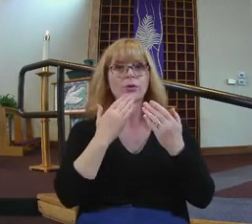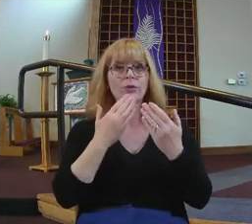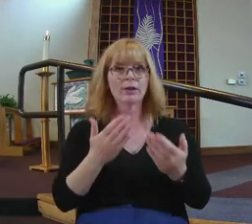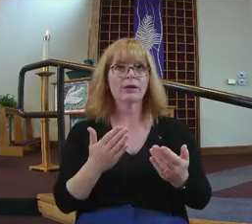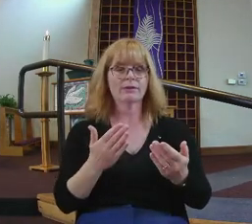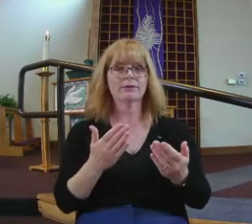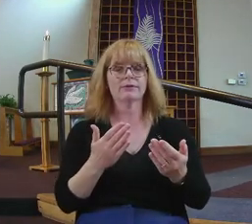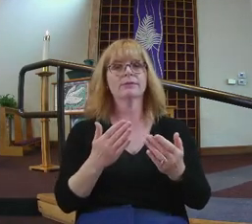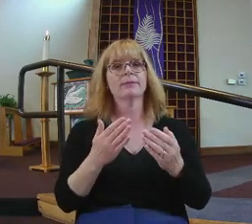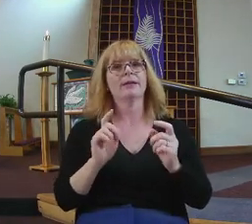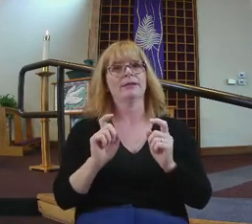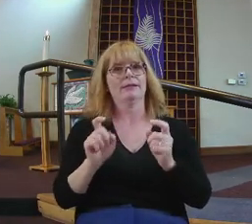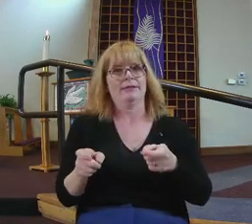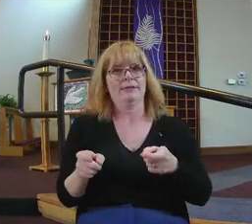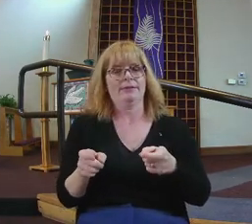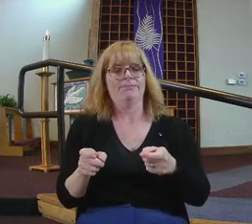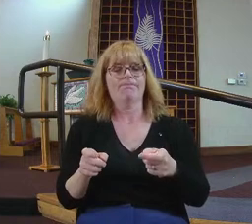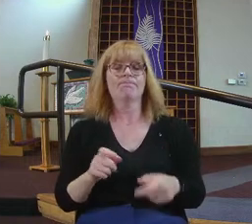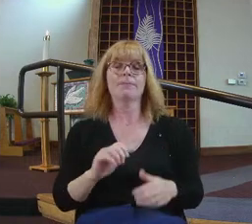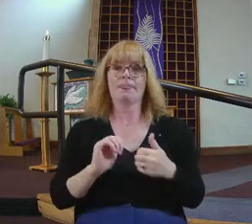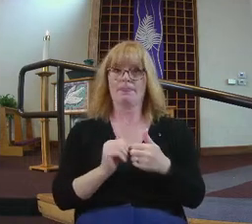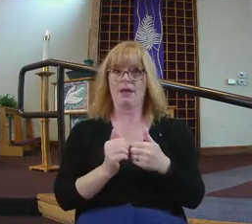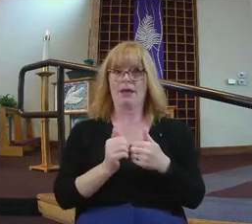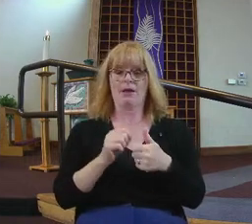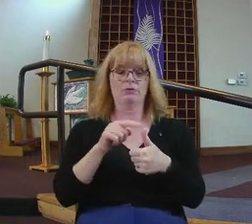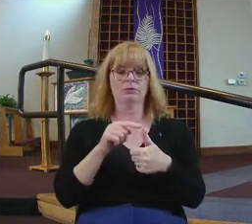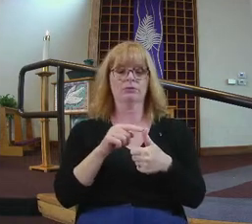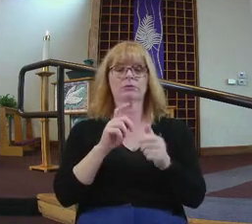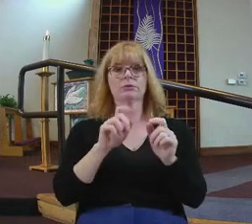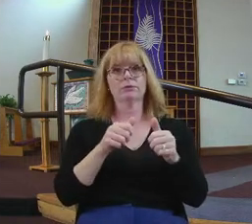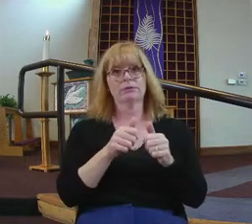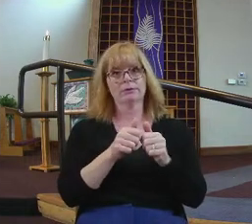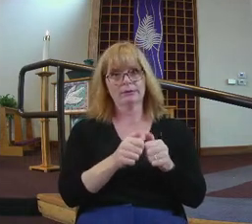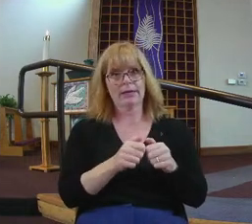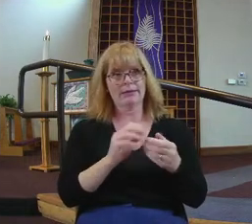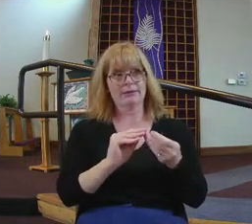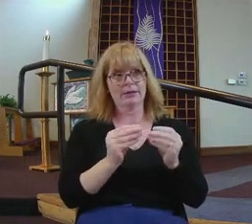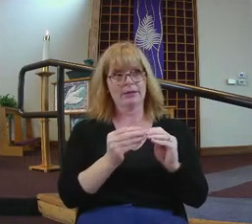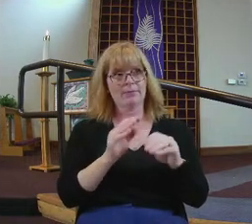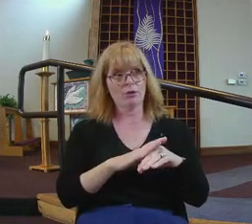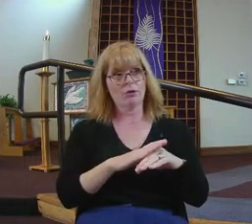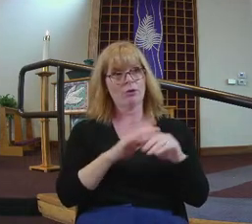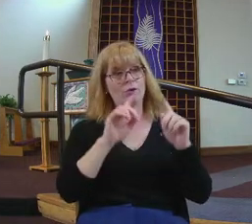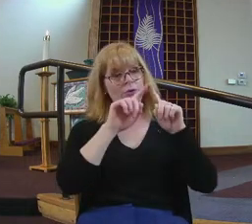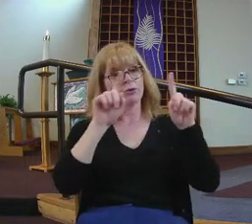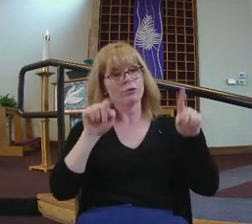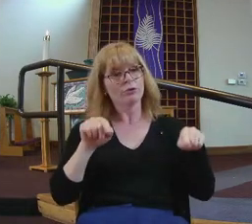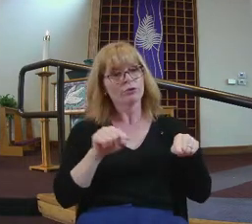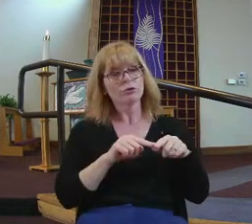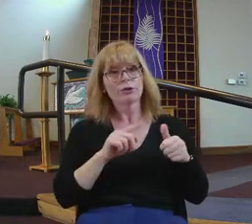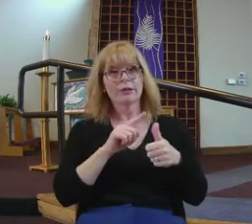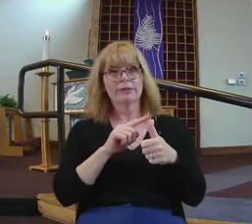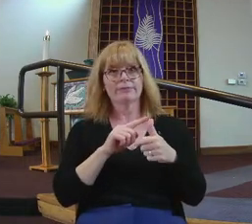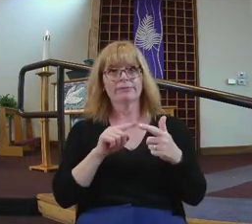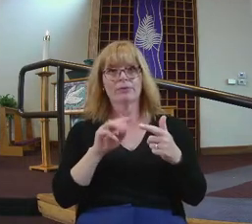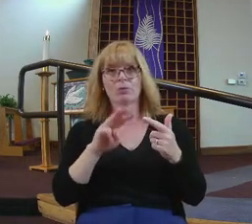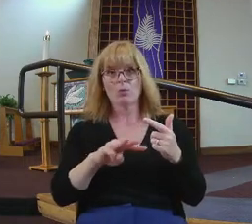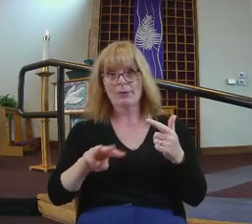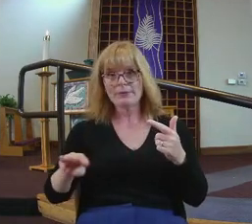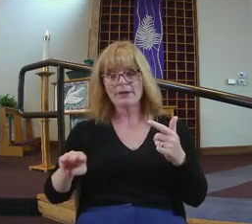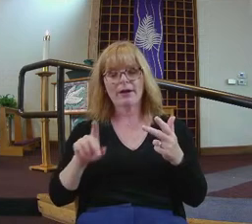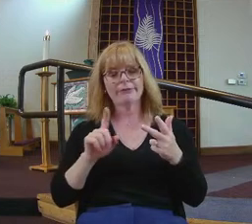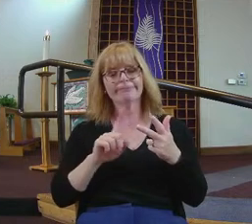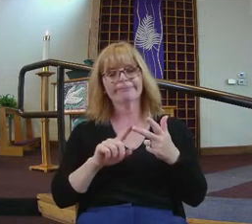each received. And you can do so this morning by texting the number on the screen, by visiting the giving page on our church website, or